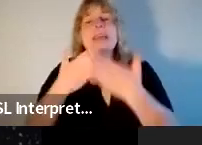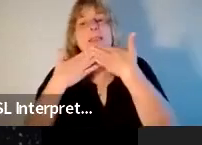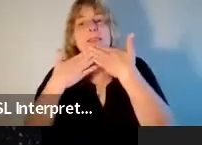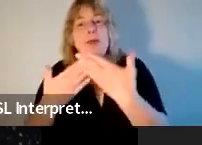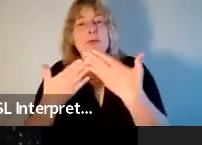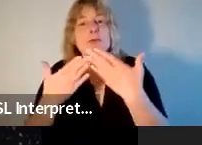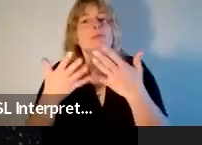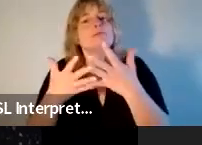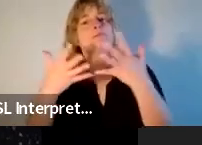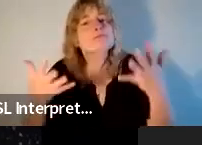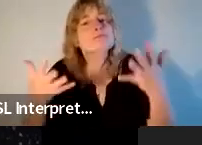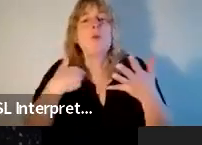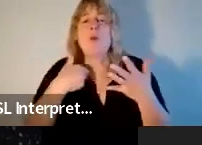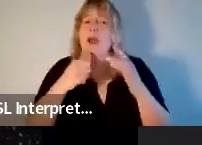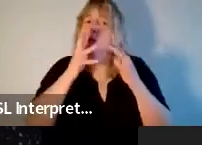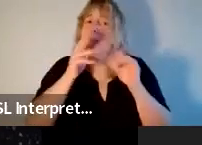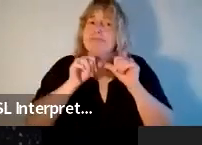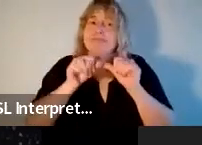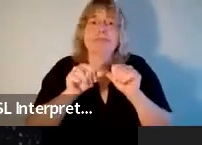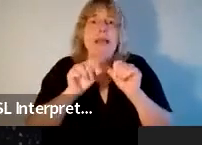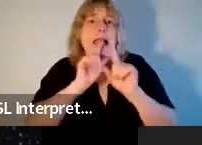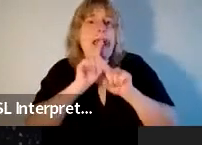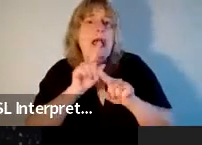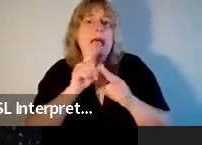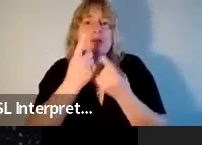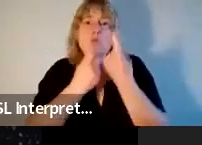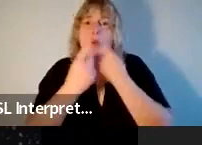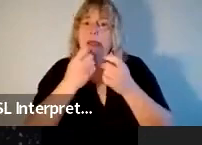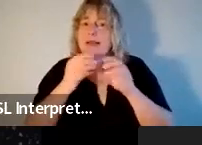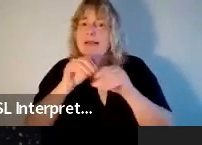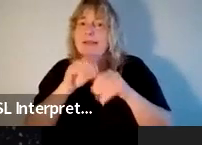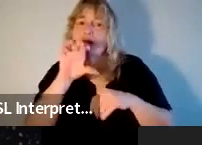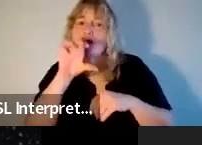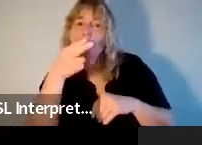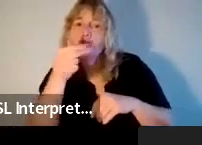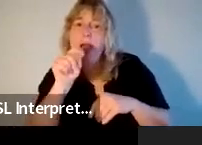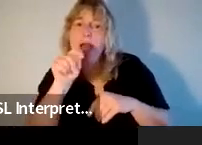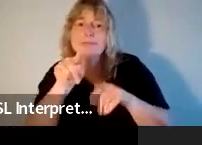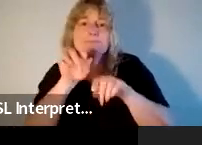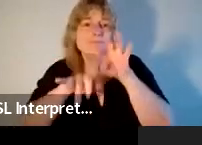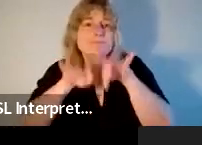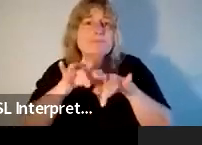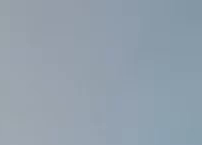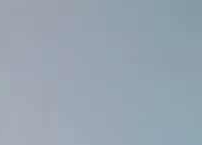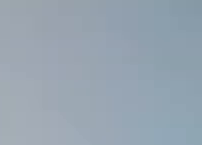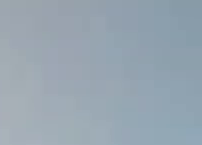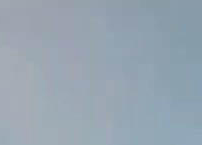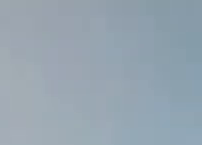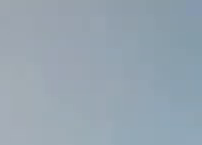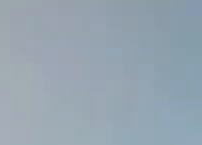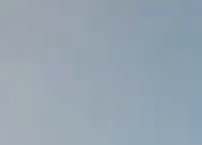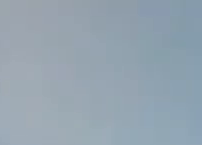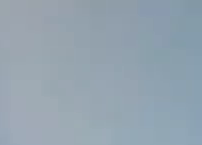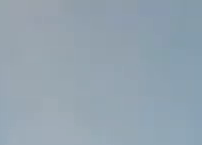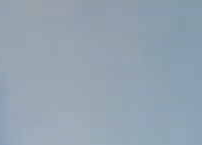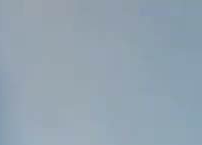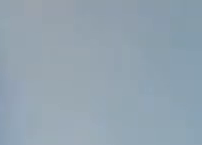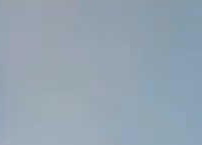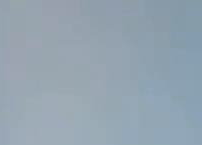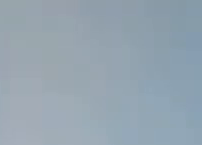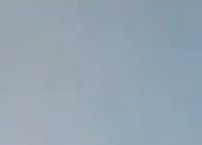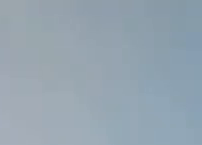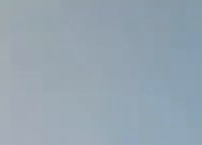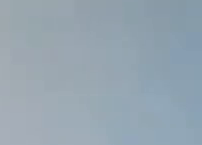chat window if you'd like to post any more. And I want to thank you, Dr. Meyer, for such a fascinating